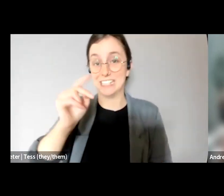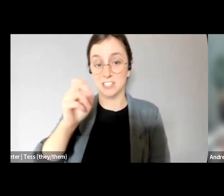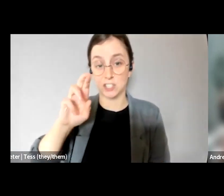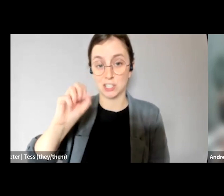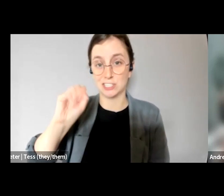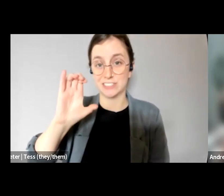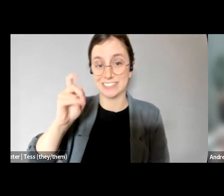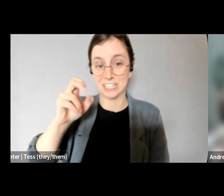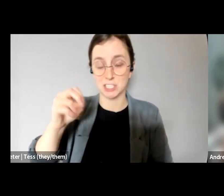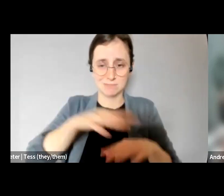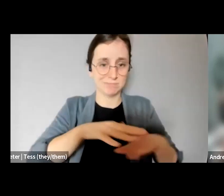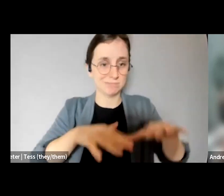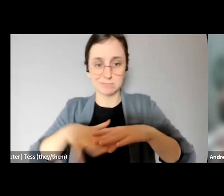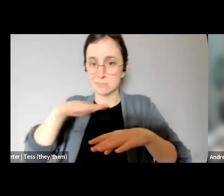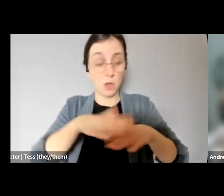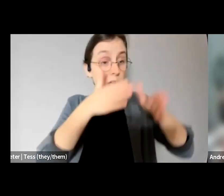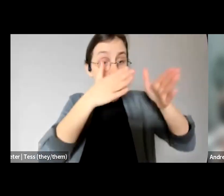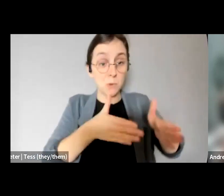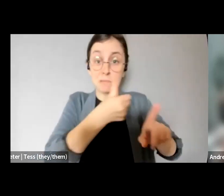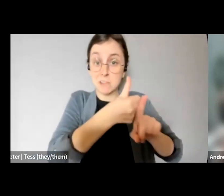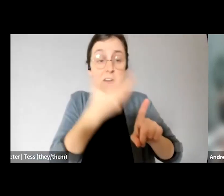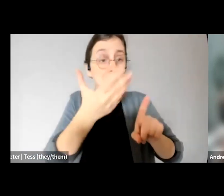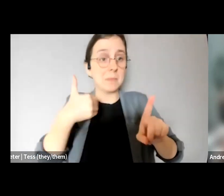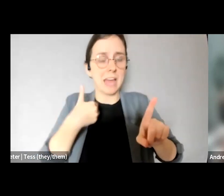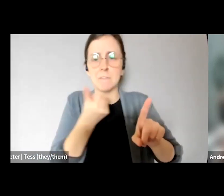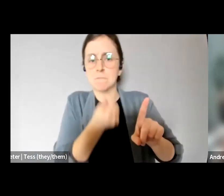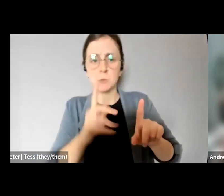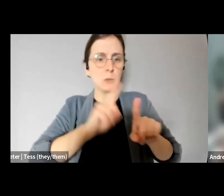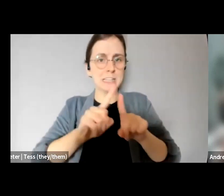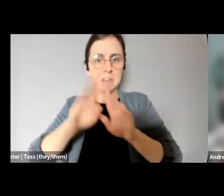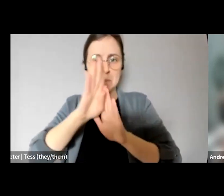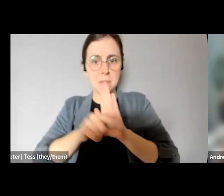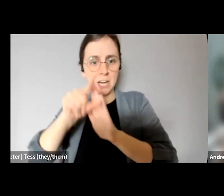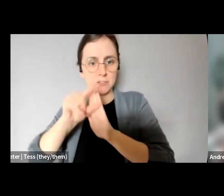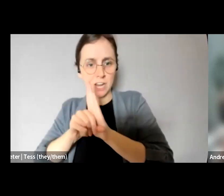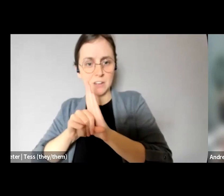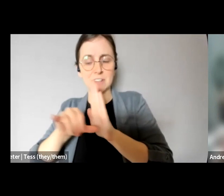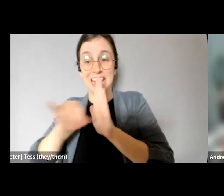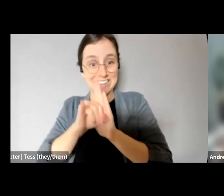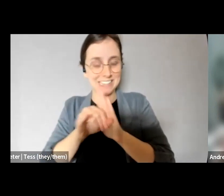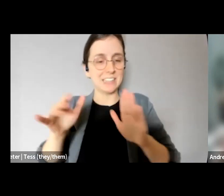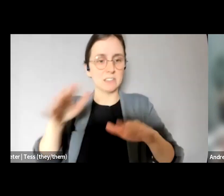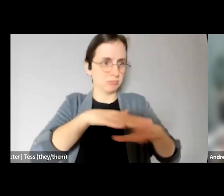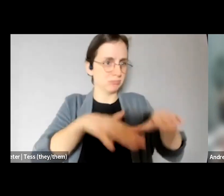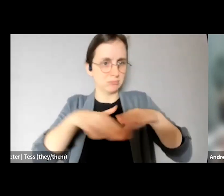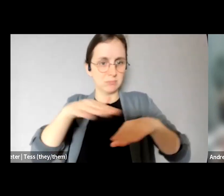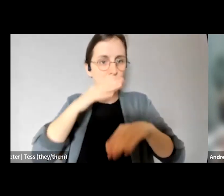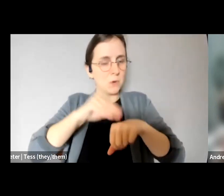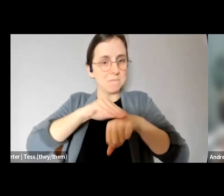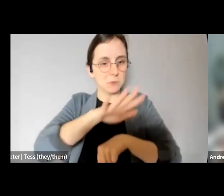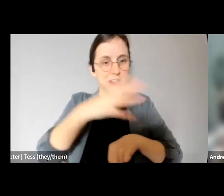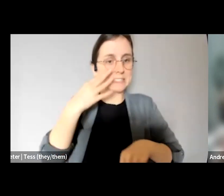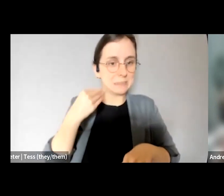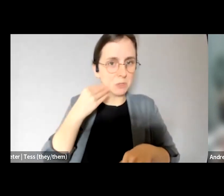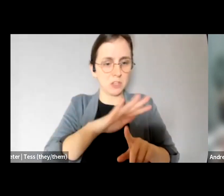have multiple backgrounds that influence or inform their experience or their perspective. So I've worked with